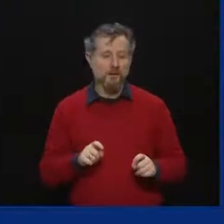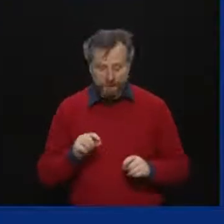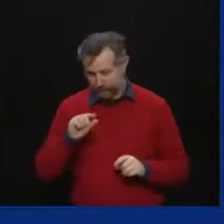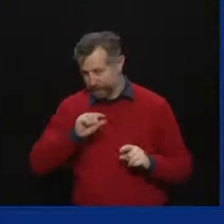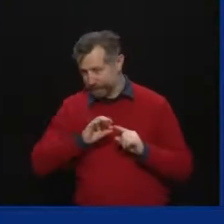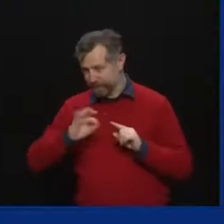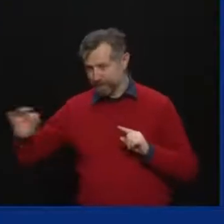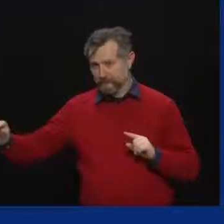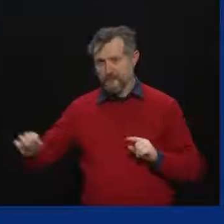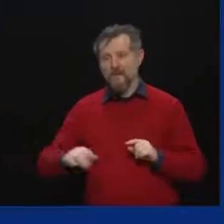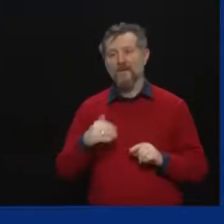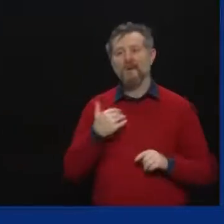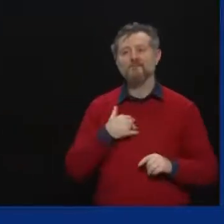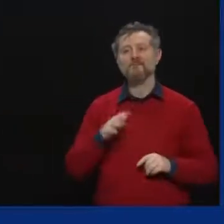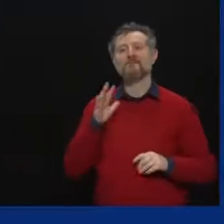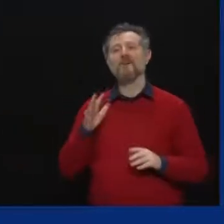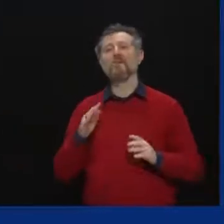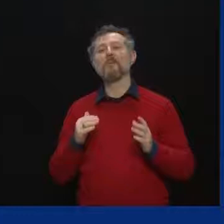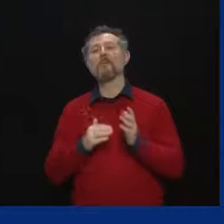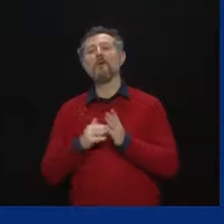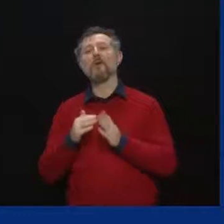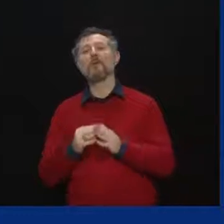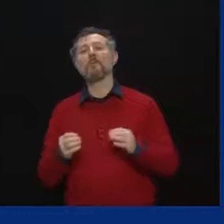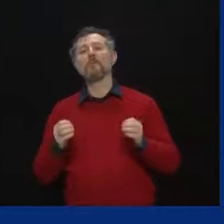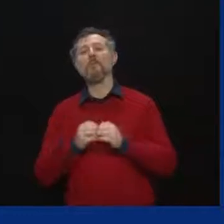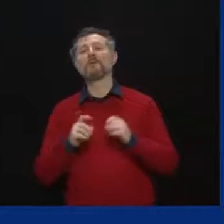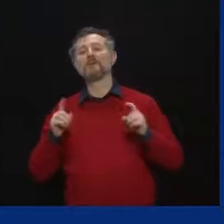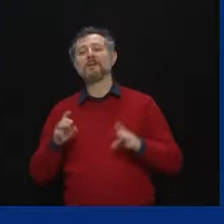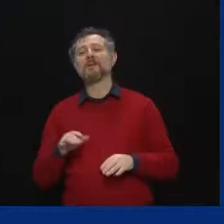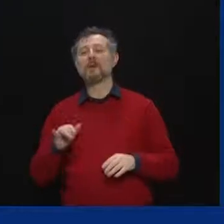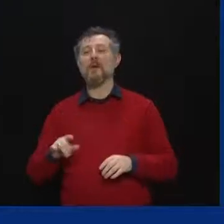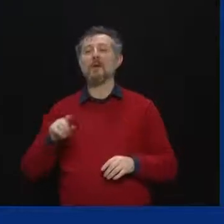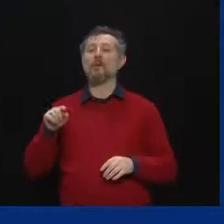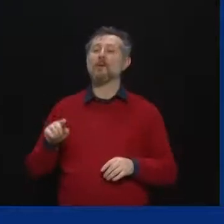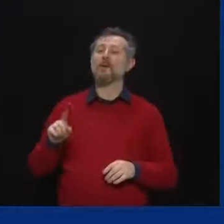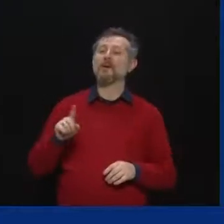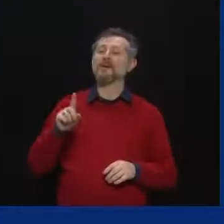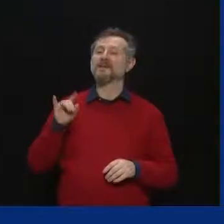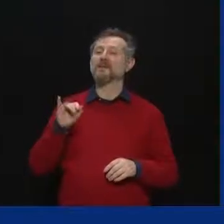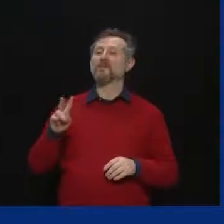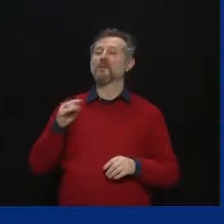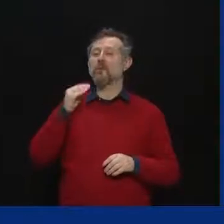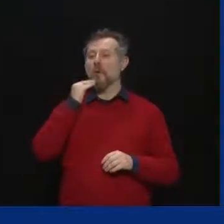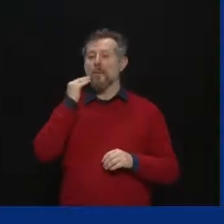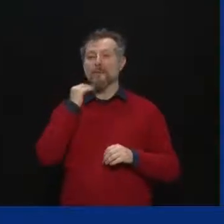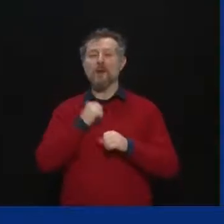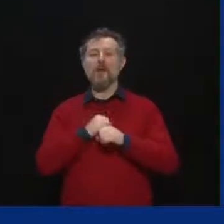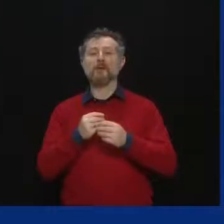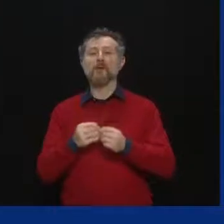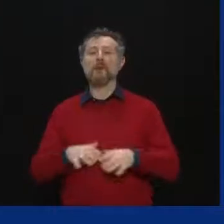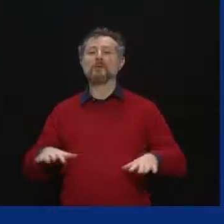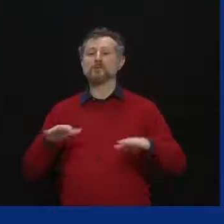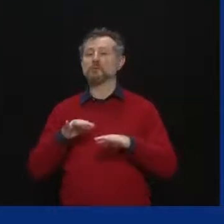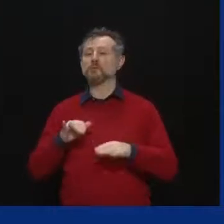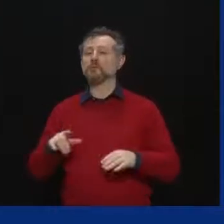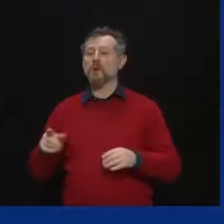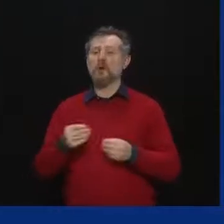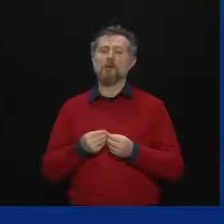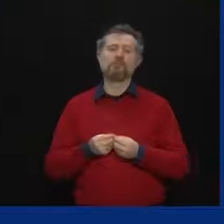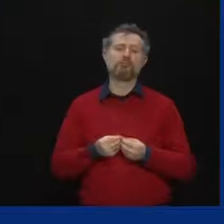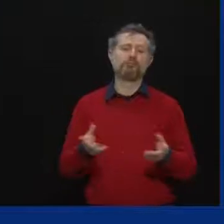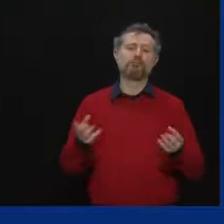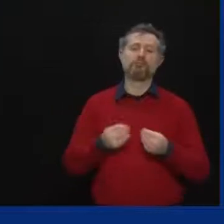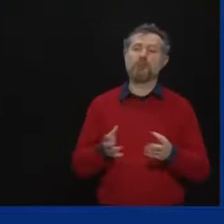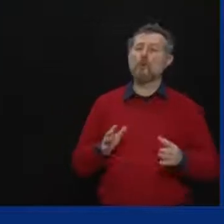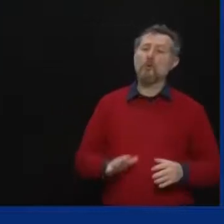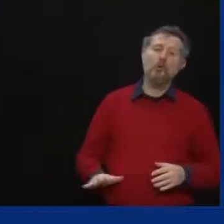million more over-the-counter tests that the Division of Homeland Security Emergency Services will be distributing to all across the state. Our commitment